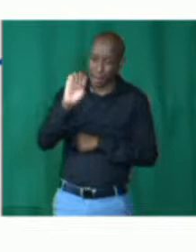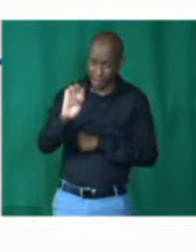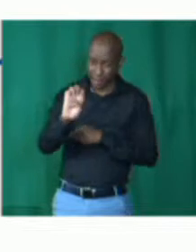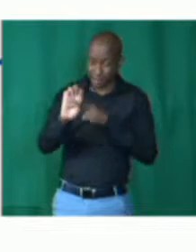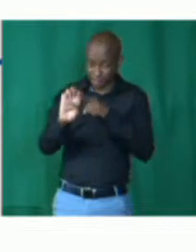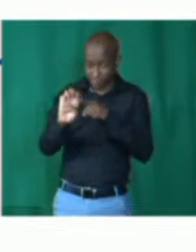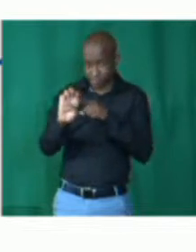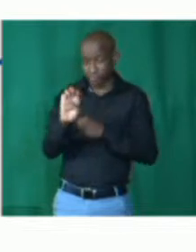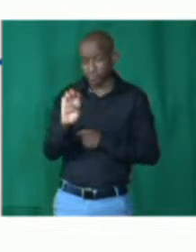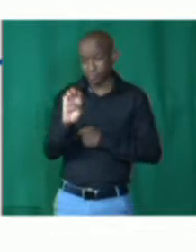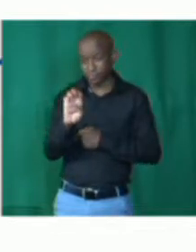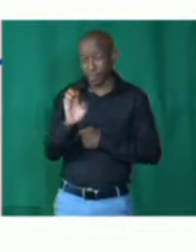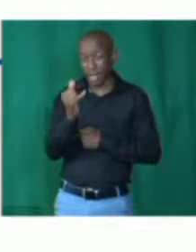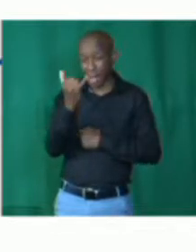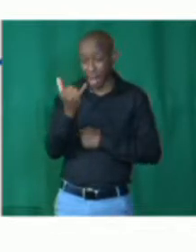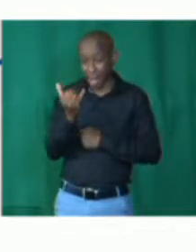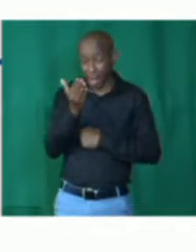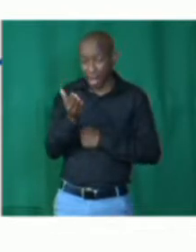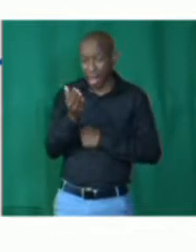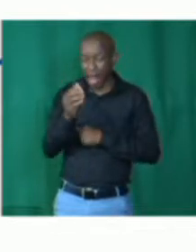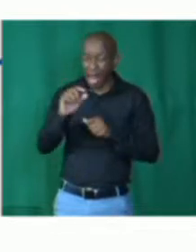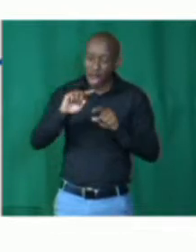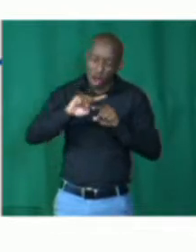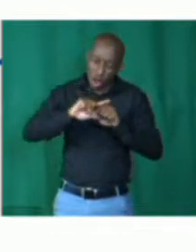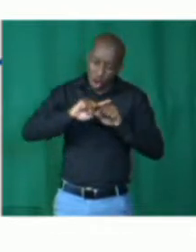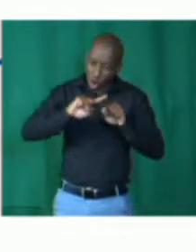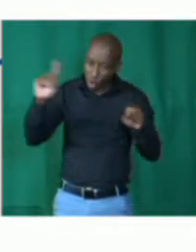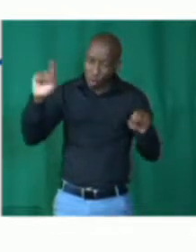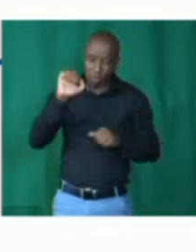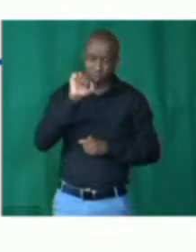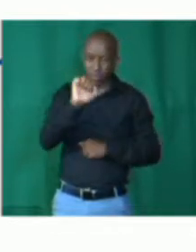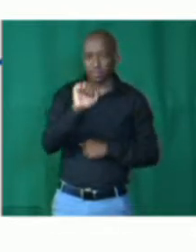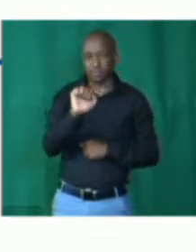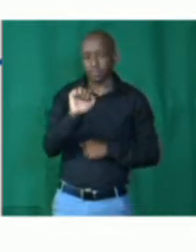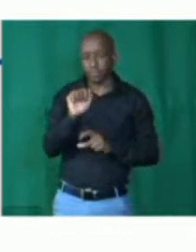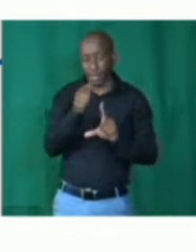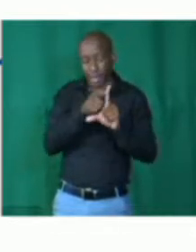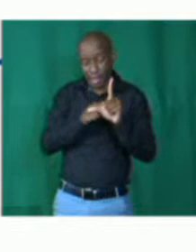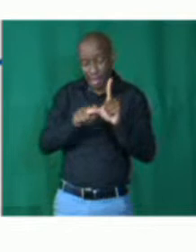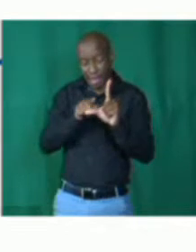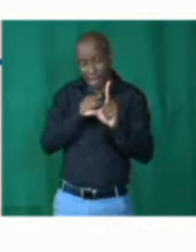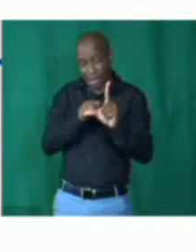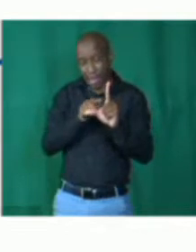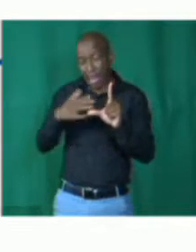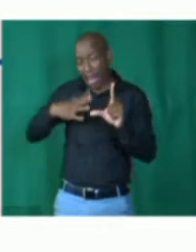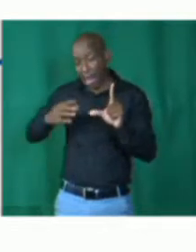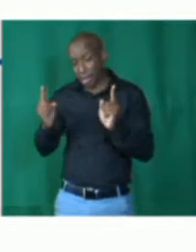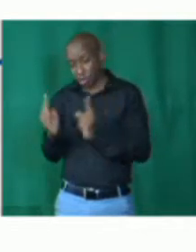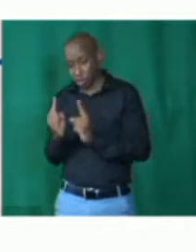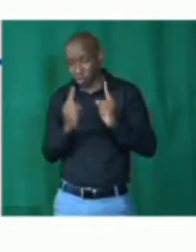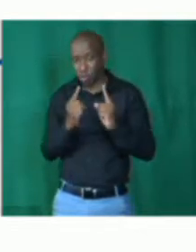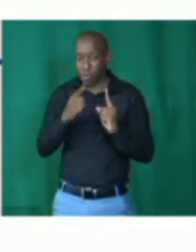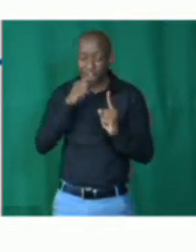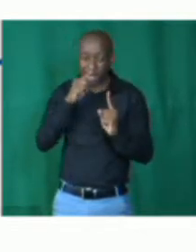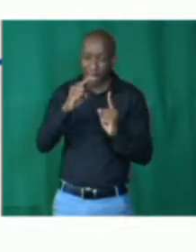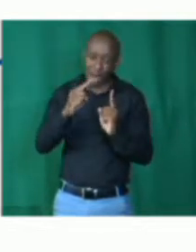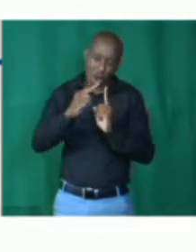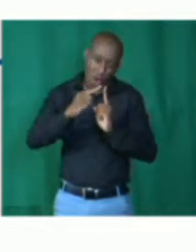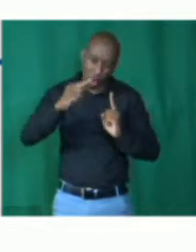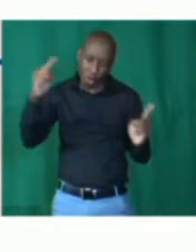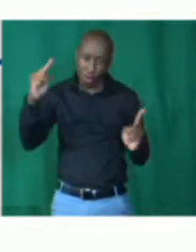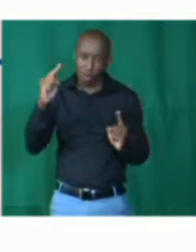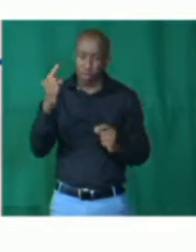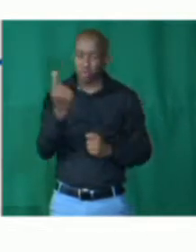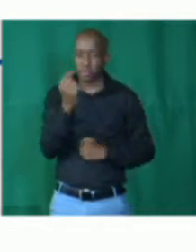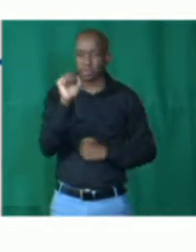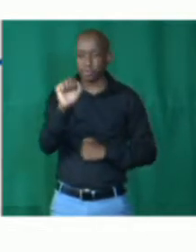side, and it is the longest side in a right angled triangle. Okay, so sometimes it's not